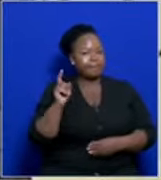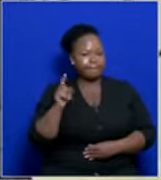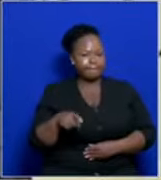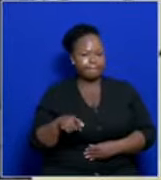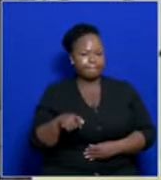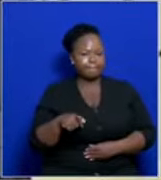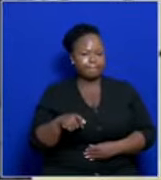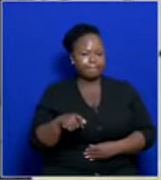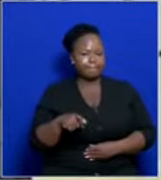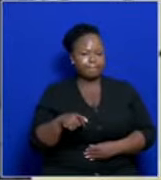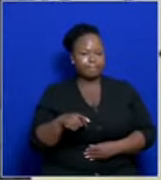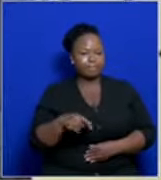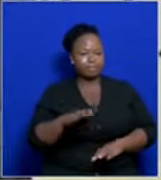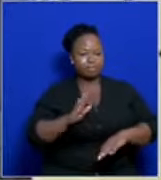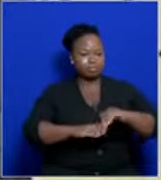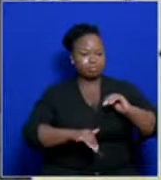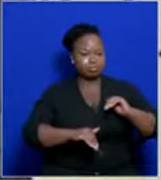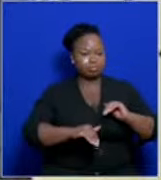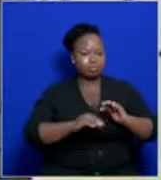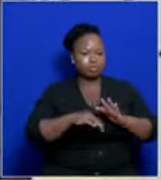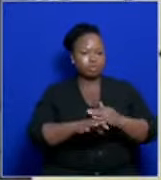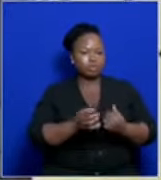prosecuted for